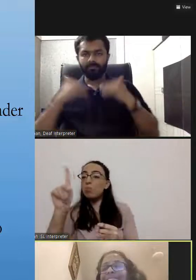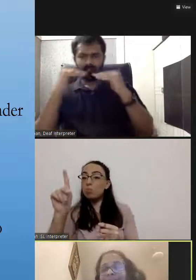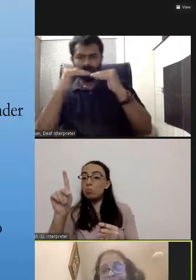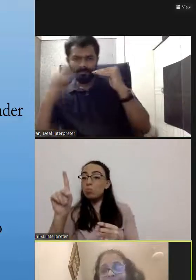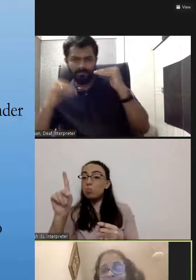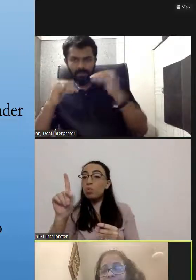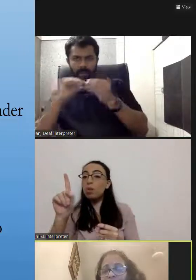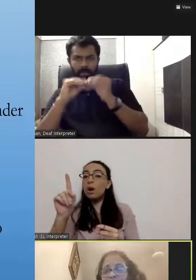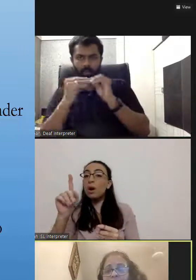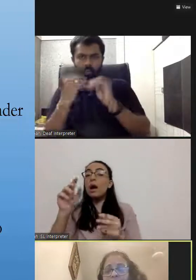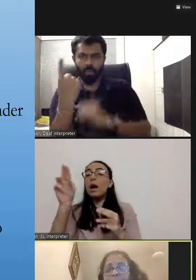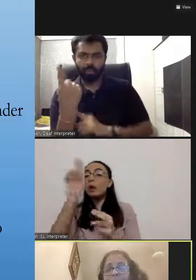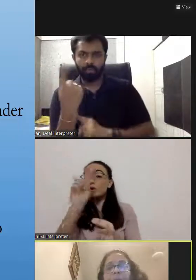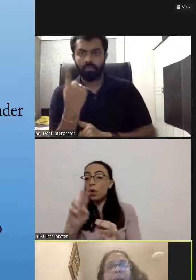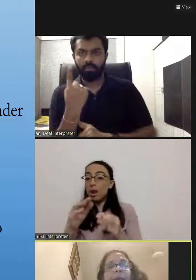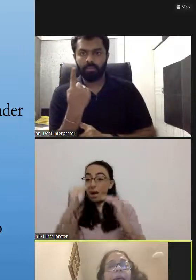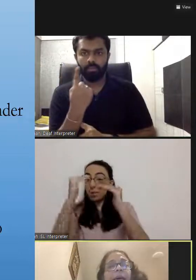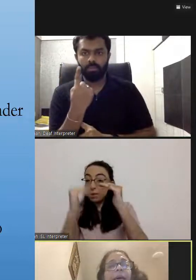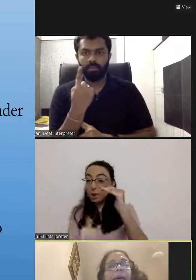$1.90 a day.